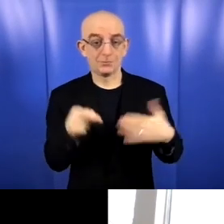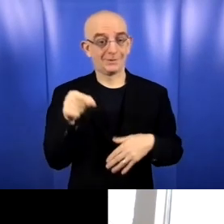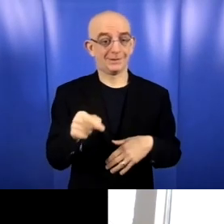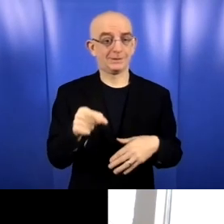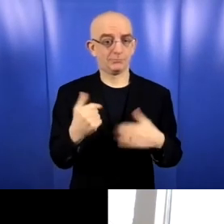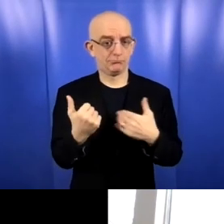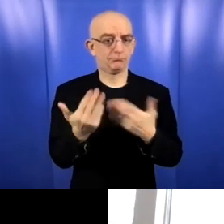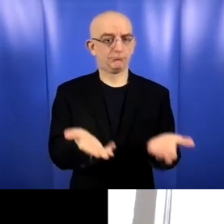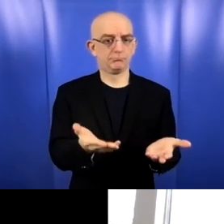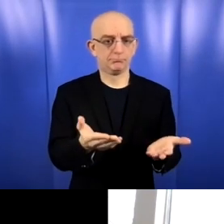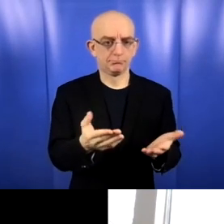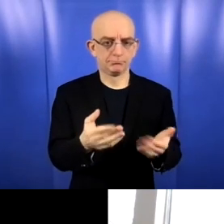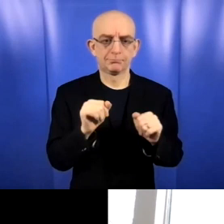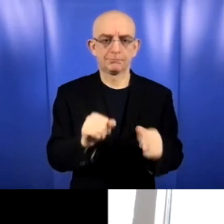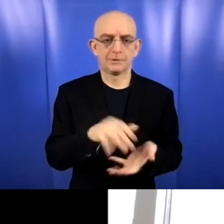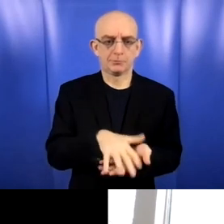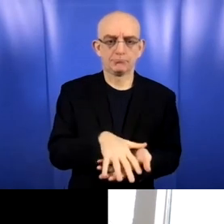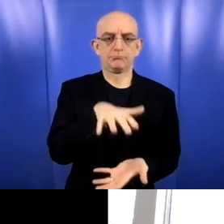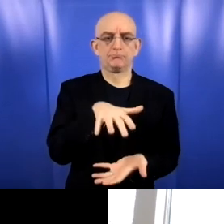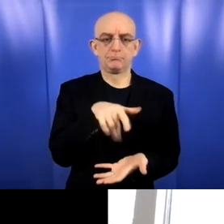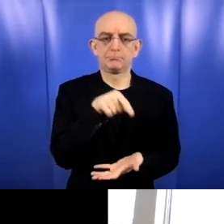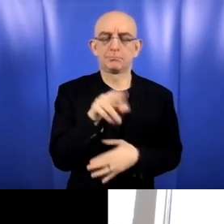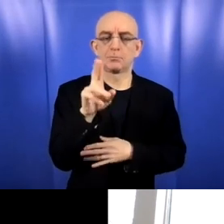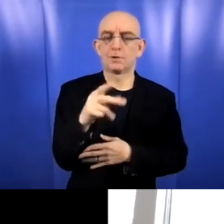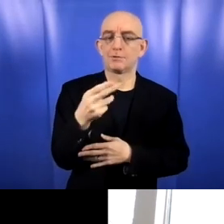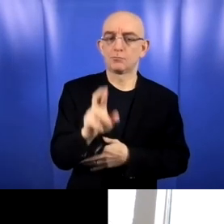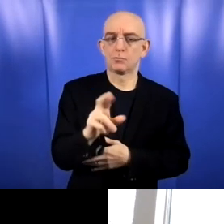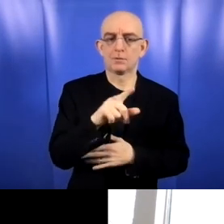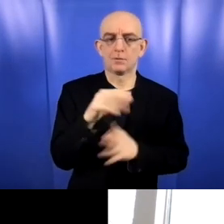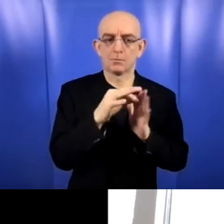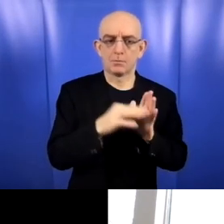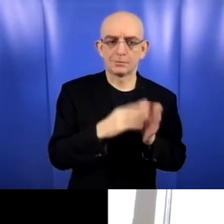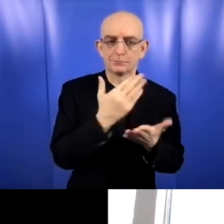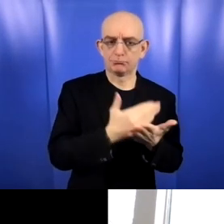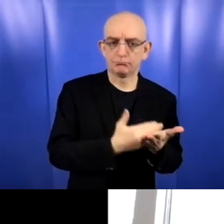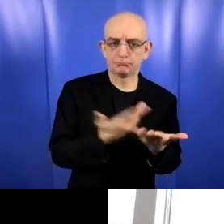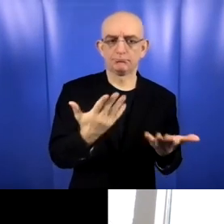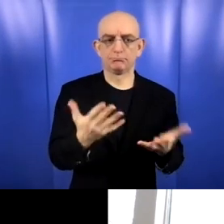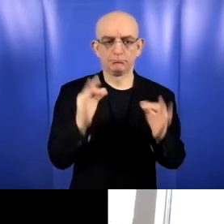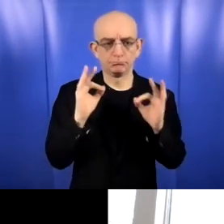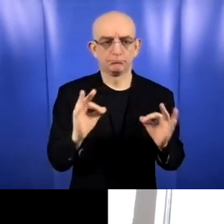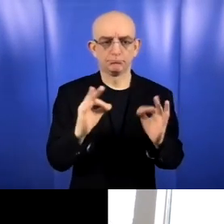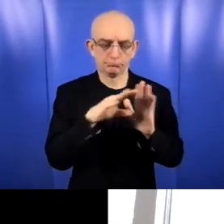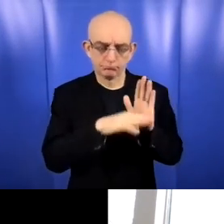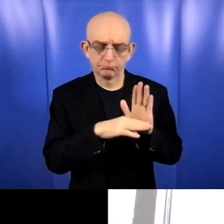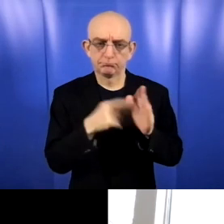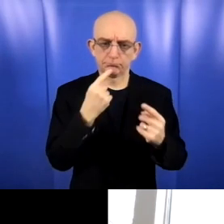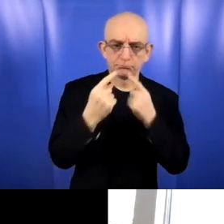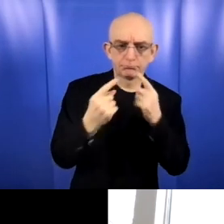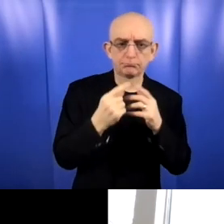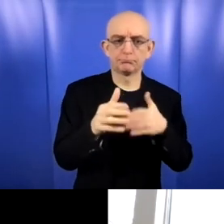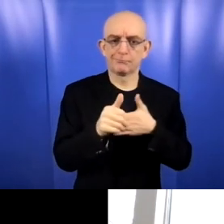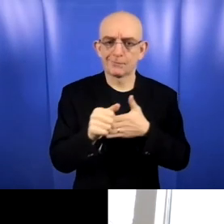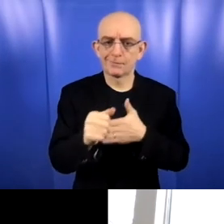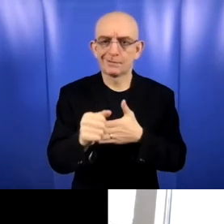law, but beyond that also in other relevant branches of law, including human rights, international humanitarian law, as well